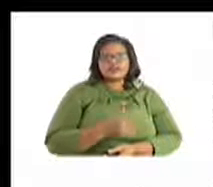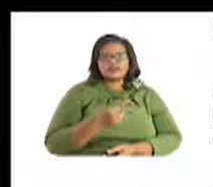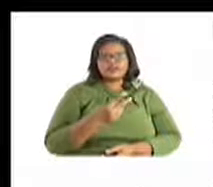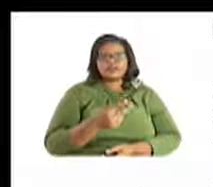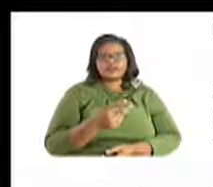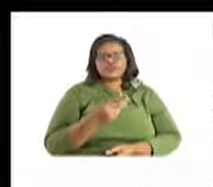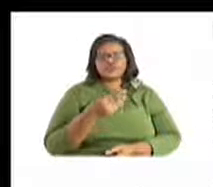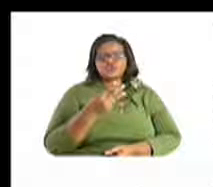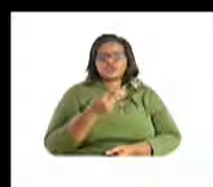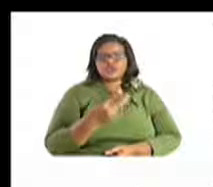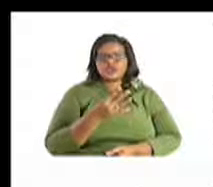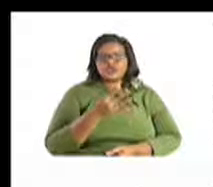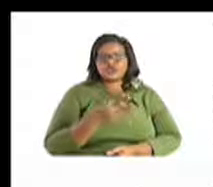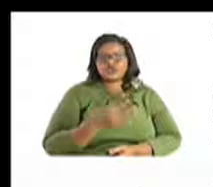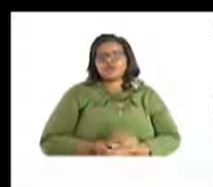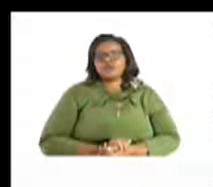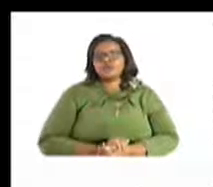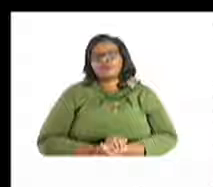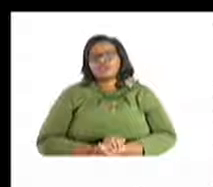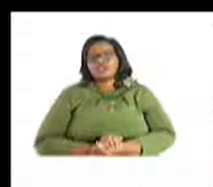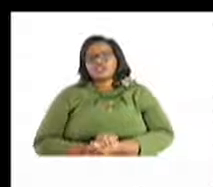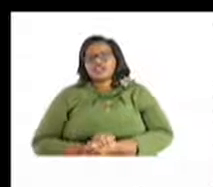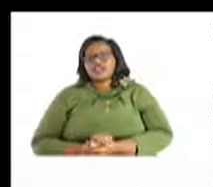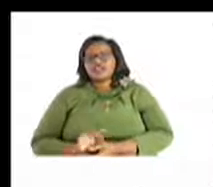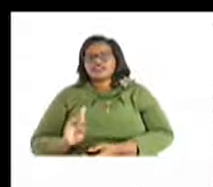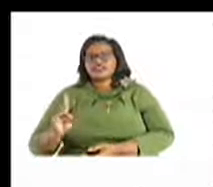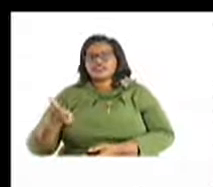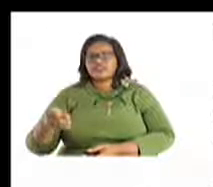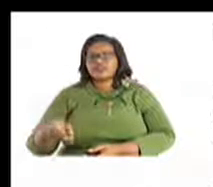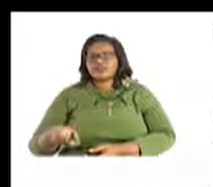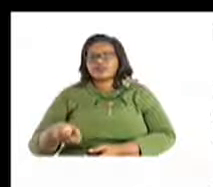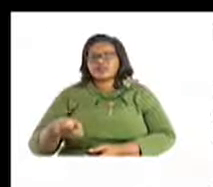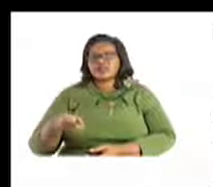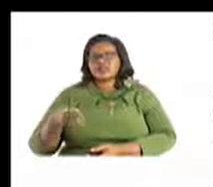7,234 and